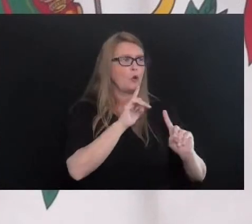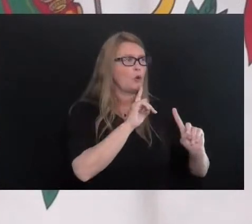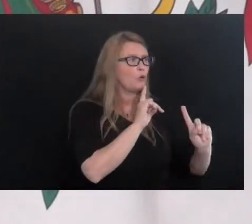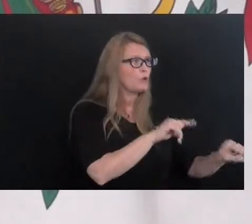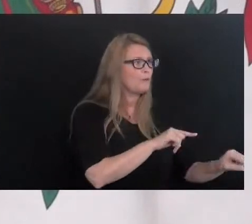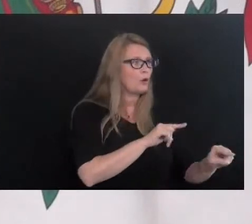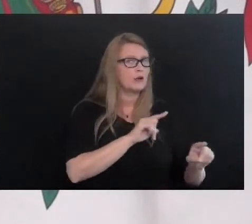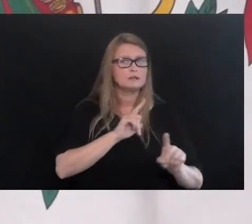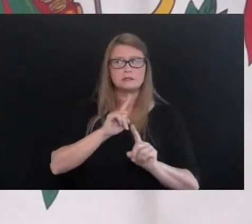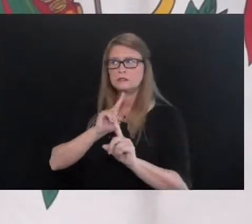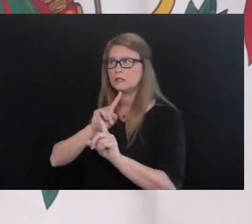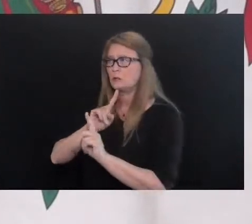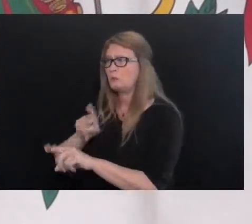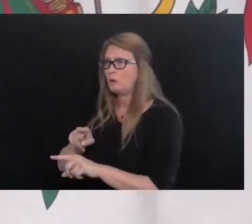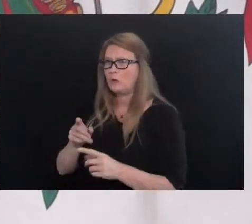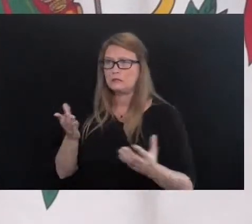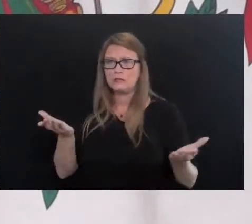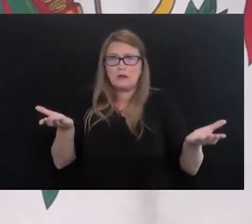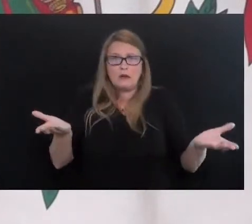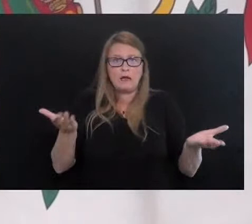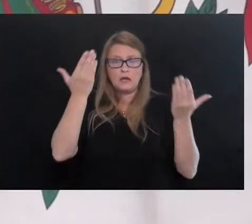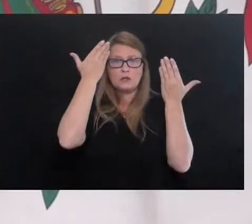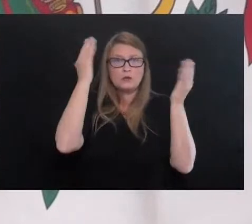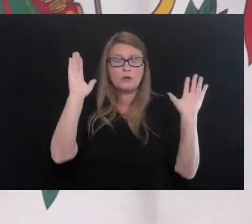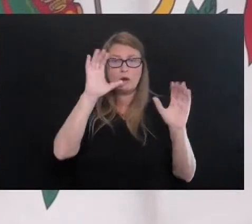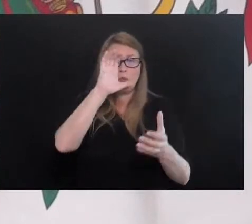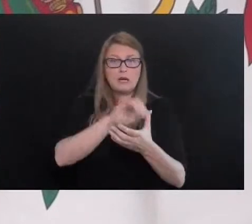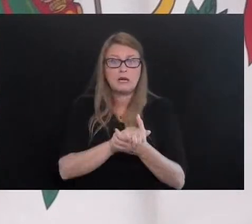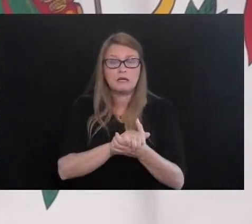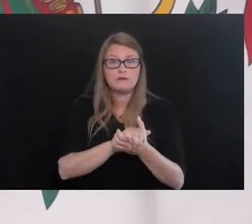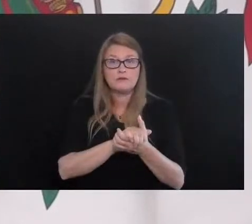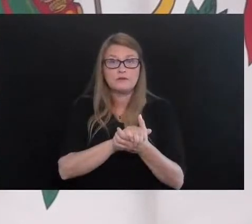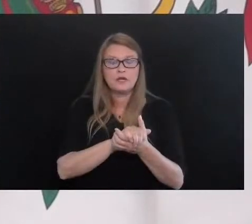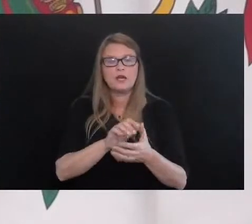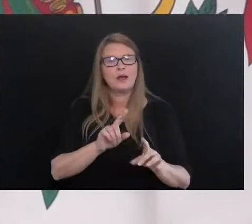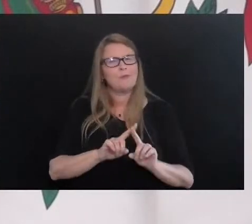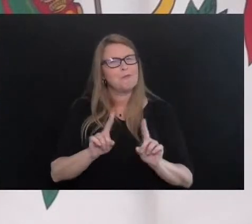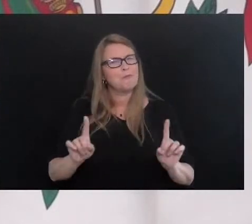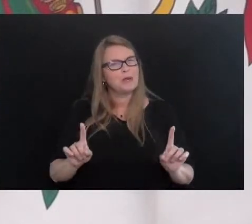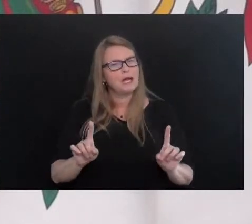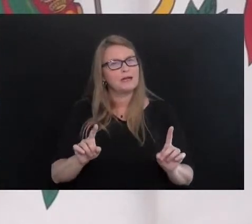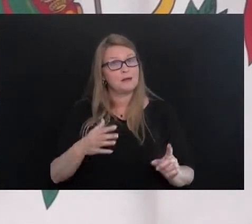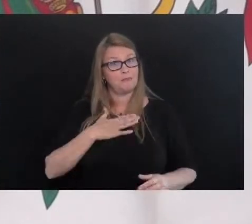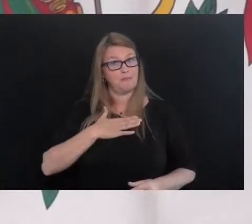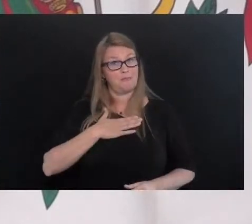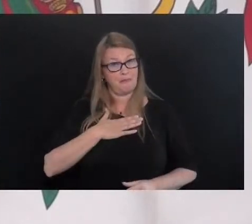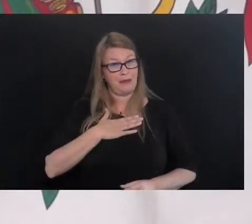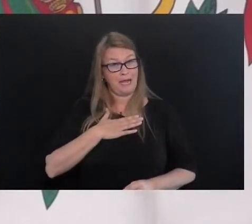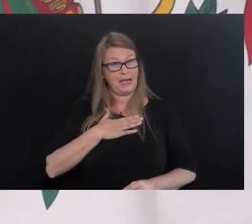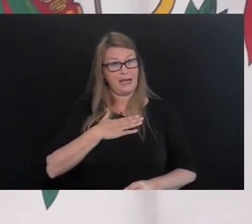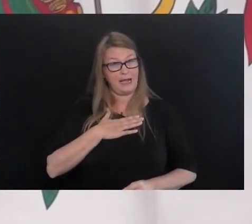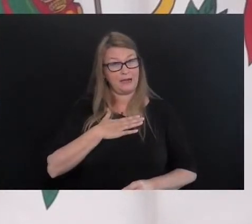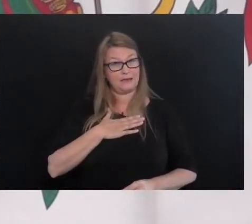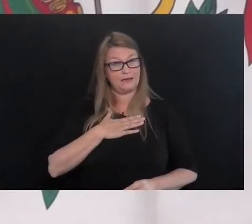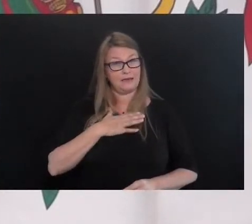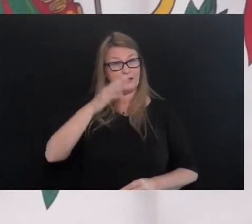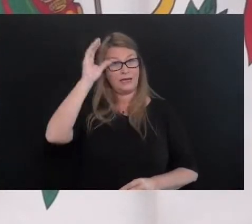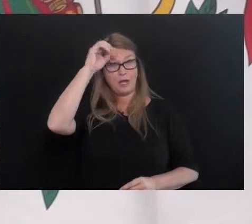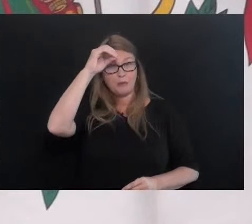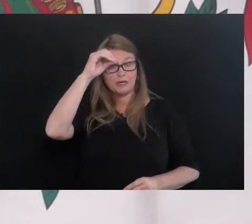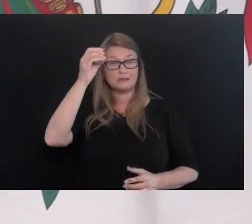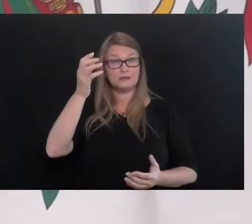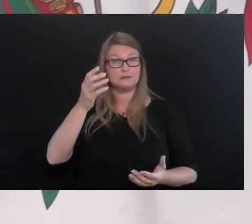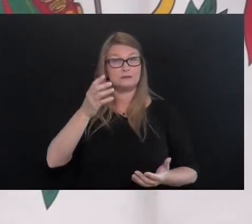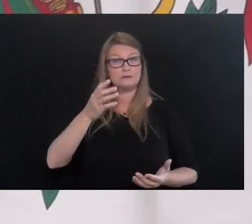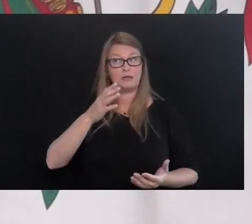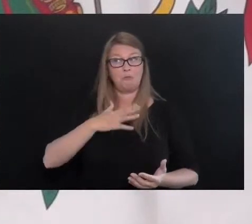don't know what to believe. But I can tell you this, that from my standpoint, from the